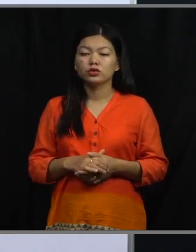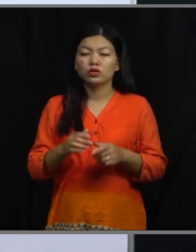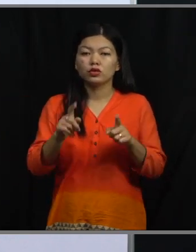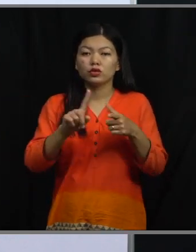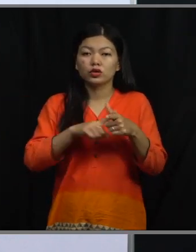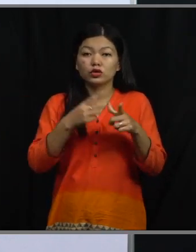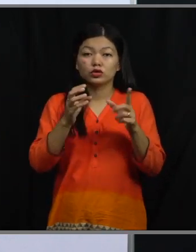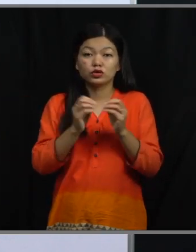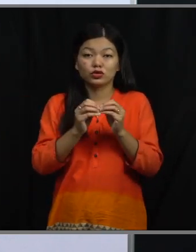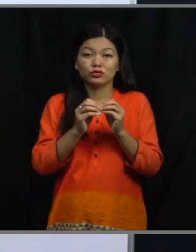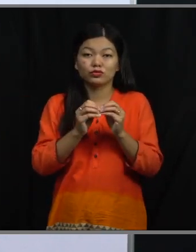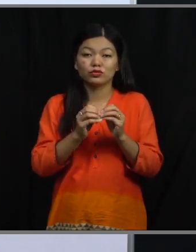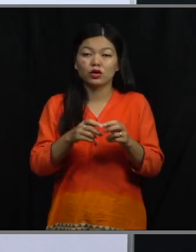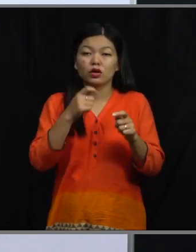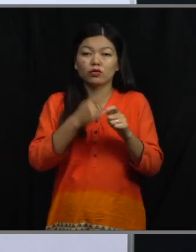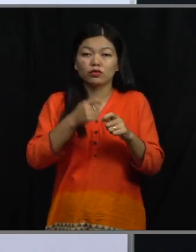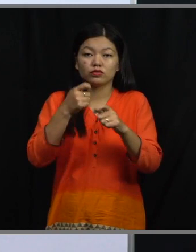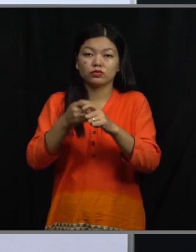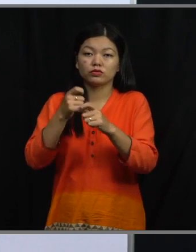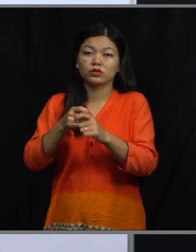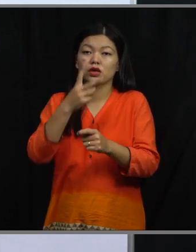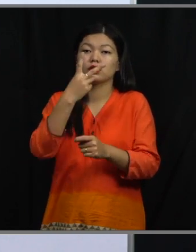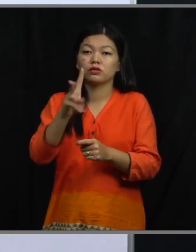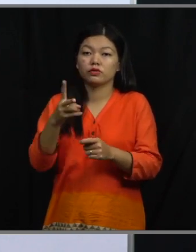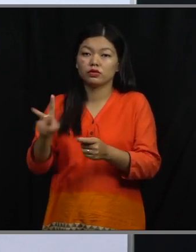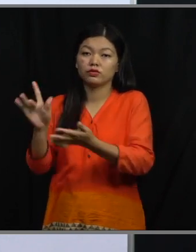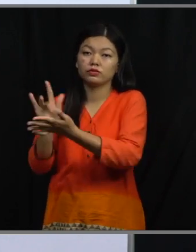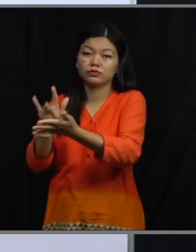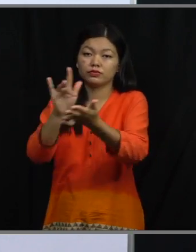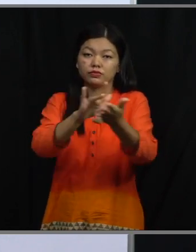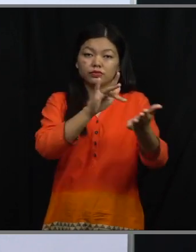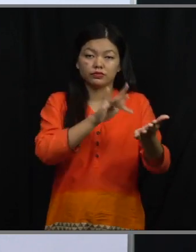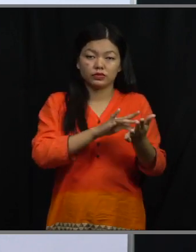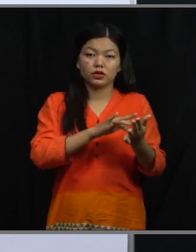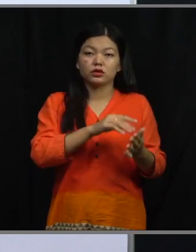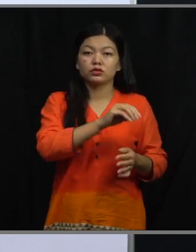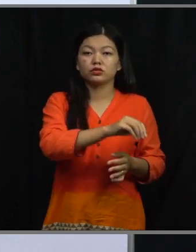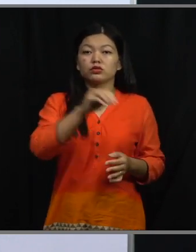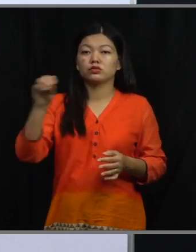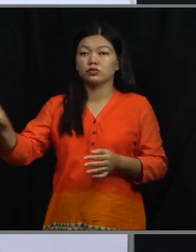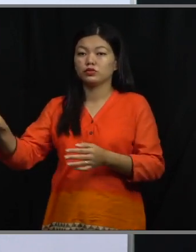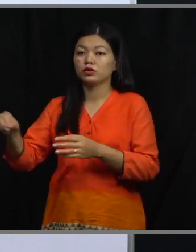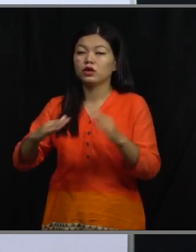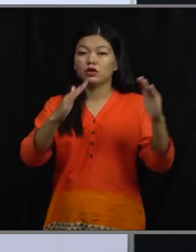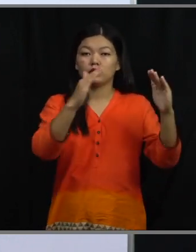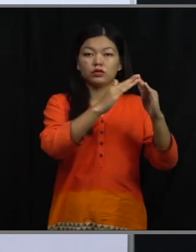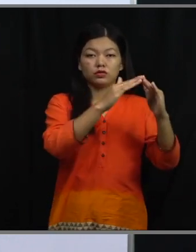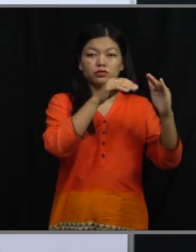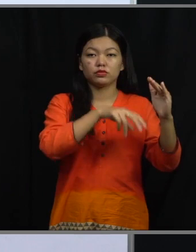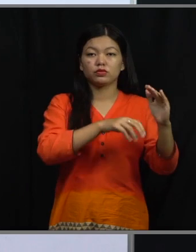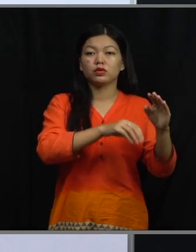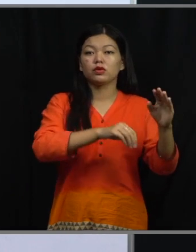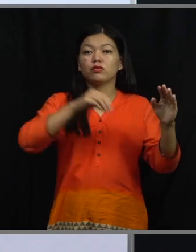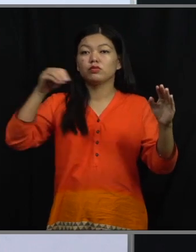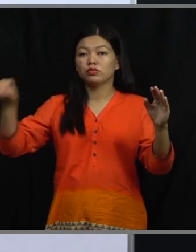you know, in that particular small area, okay, on their own. And that is the reason why, you know, development of secondary and tertiary sector, you know, also